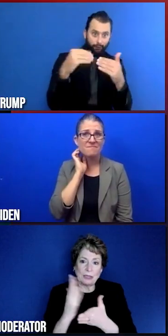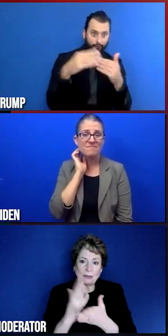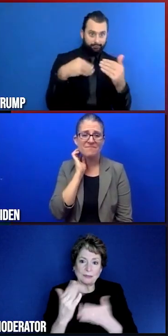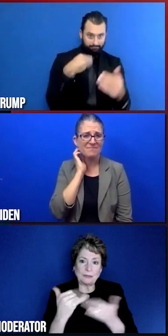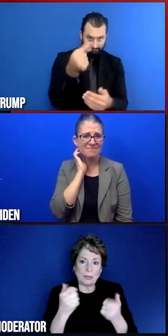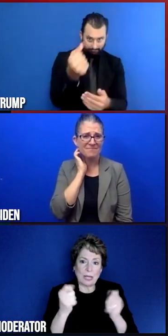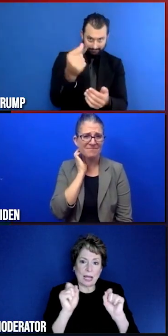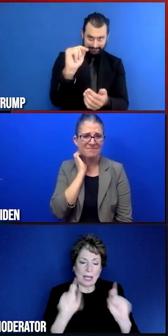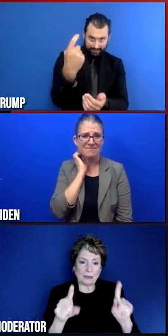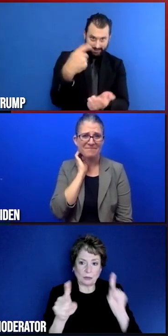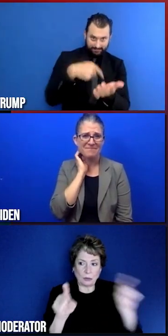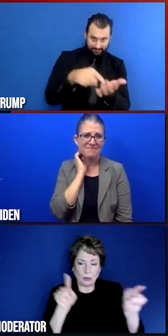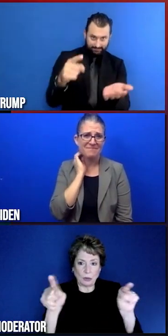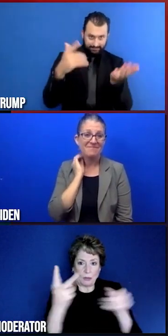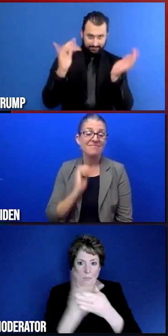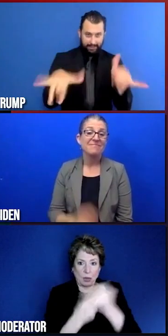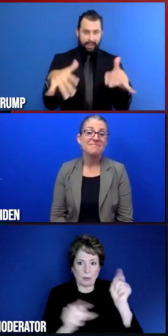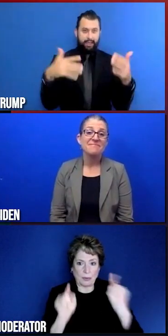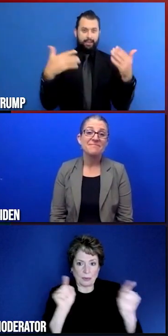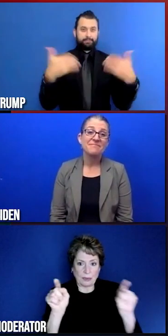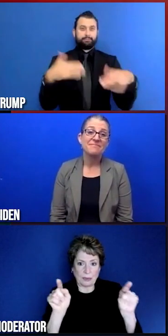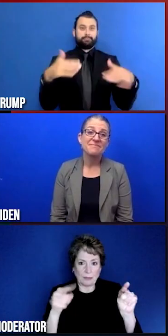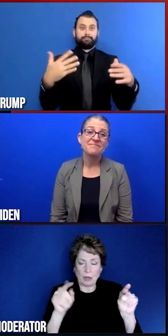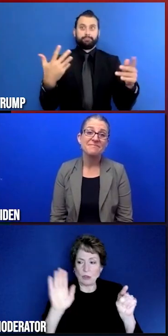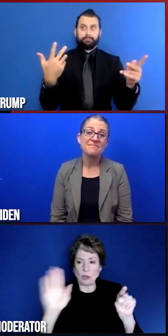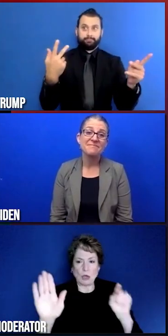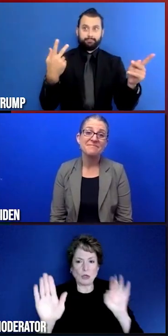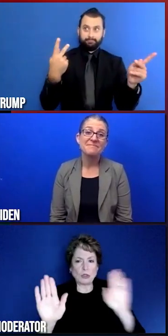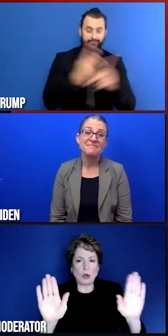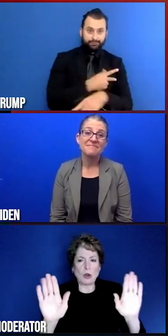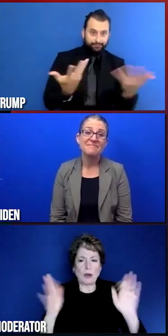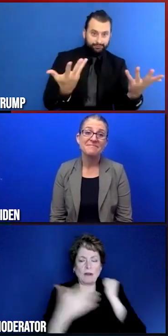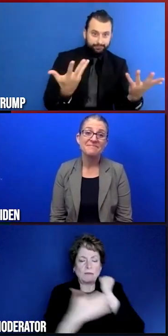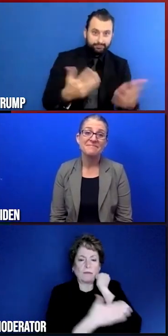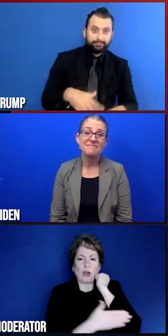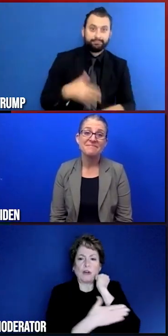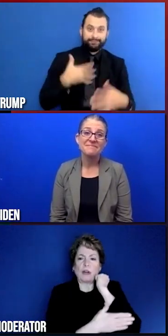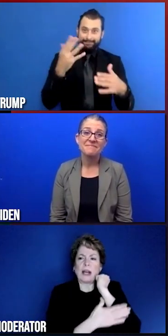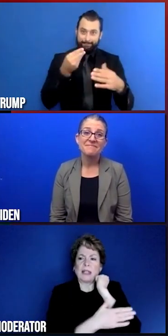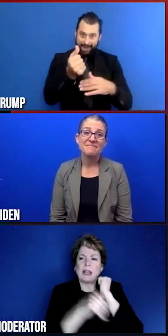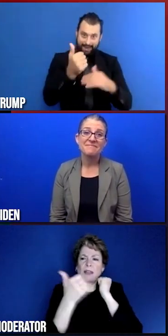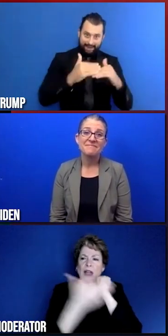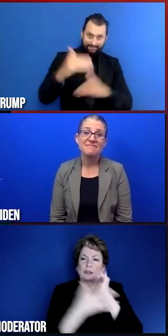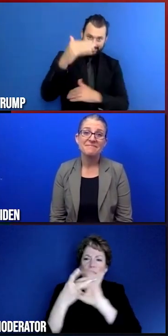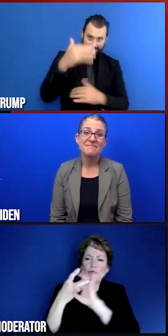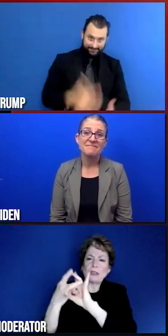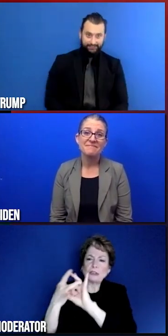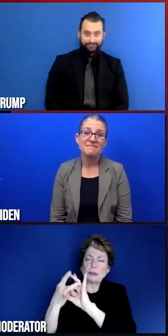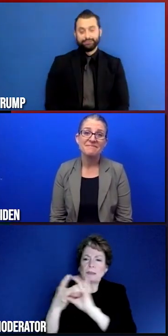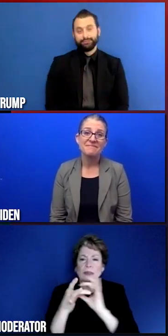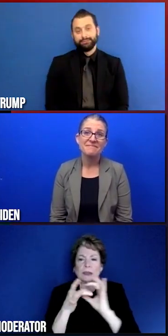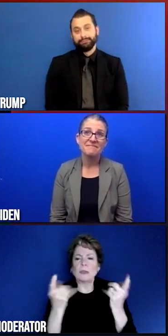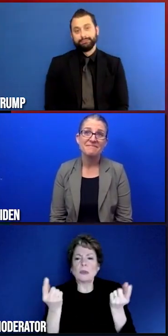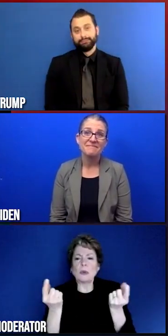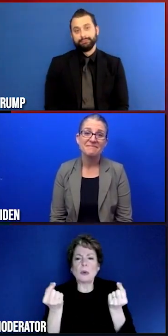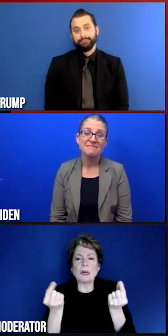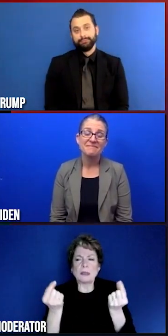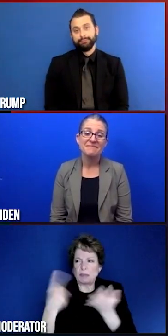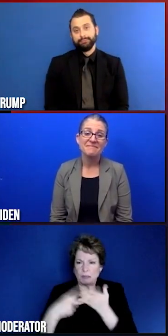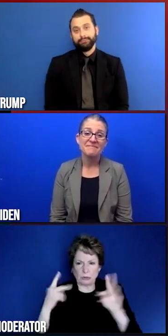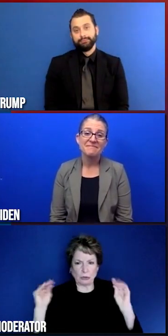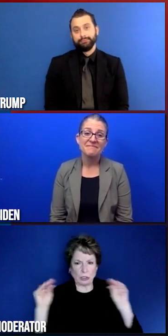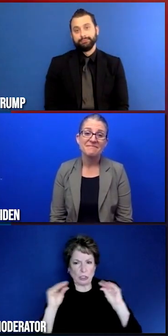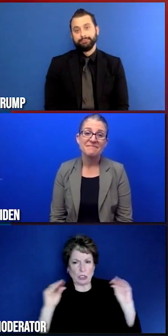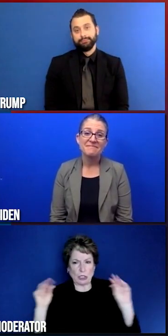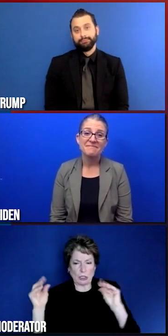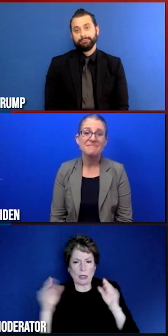your potential foreign entanglements and questions that have been raised to give you both a chance to talk about this more broadly. Respond very quickly, and then I'll get to my